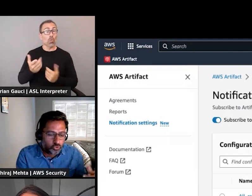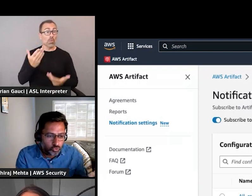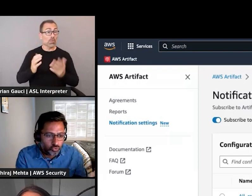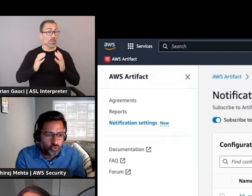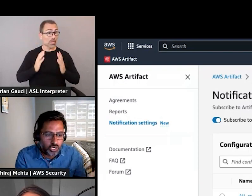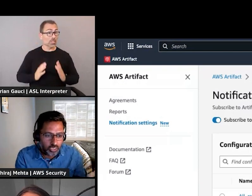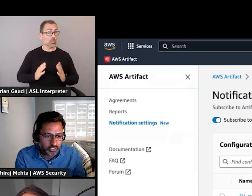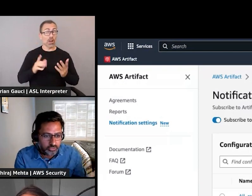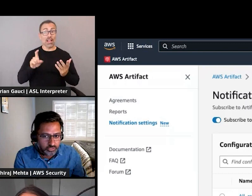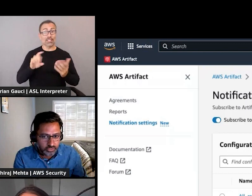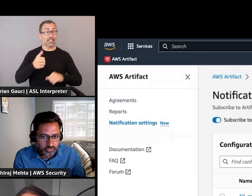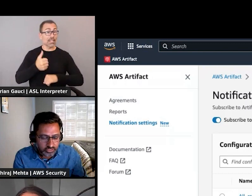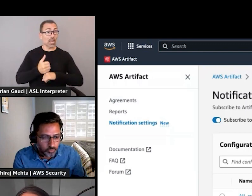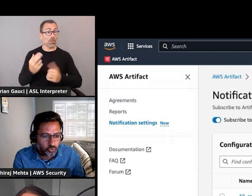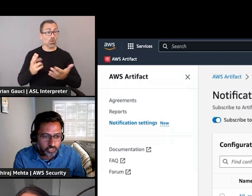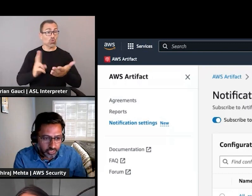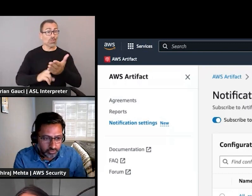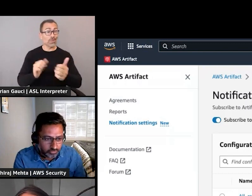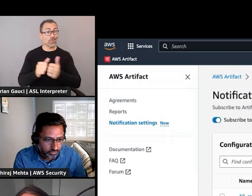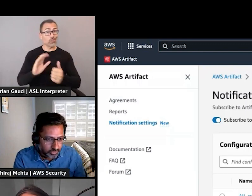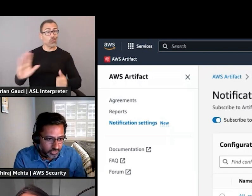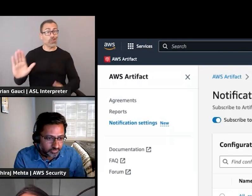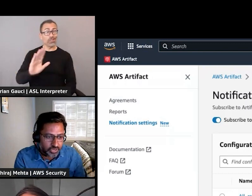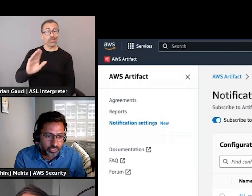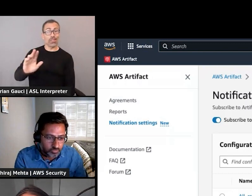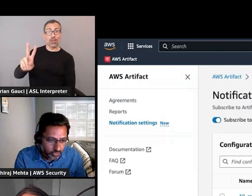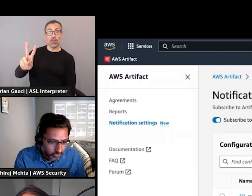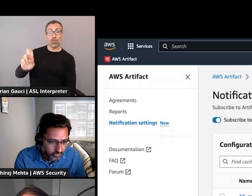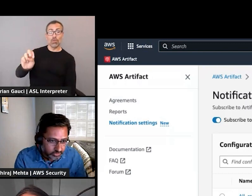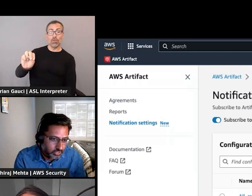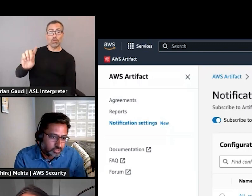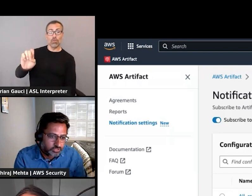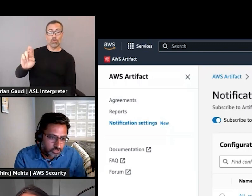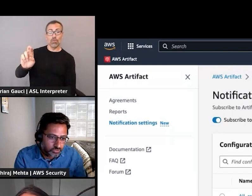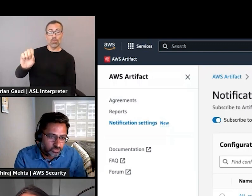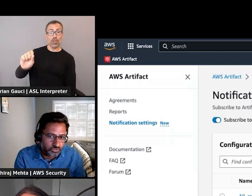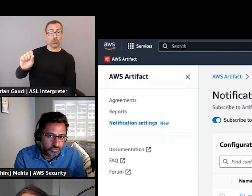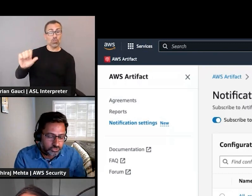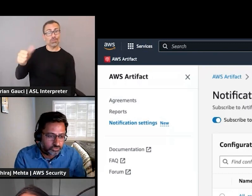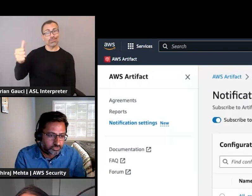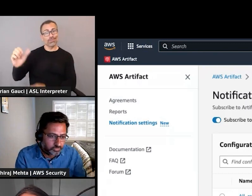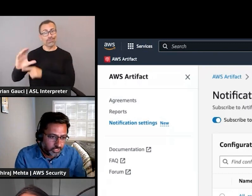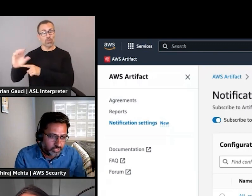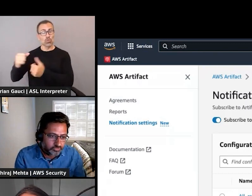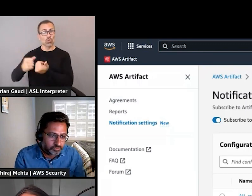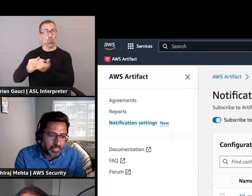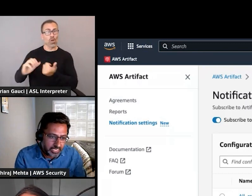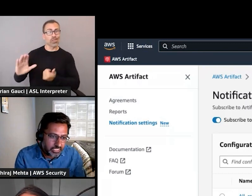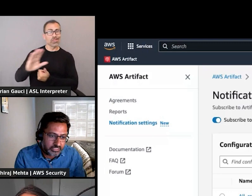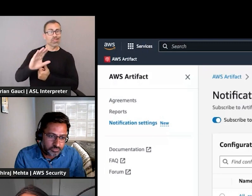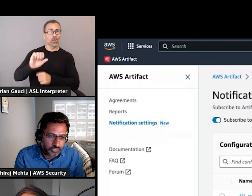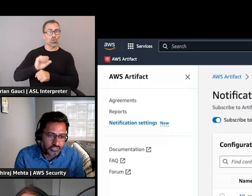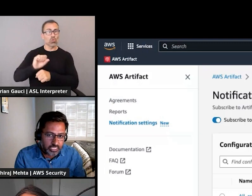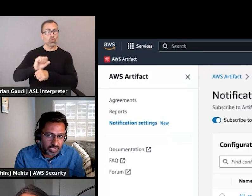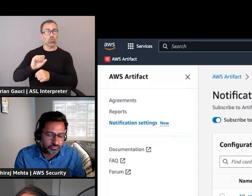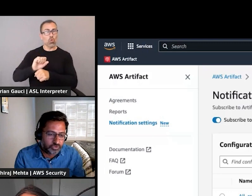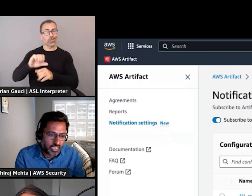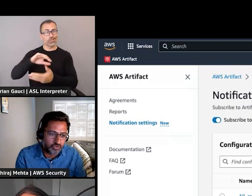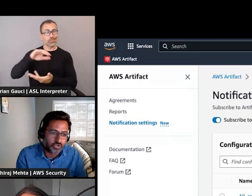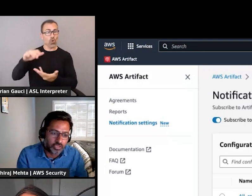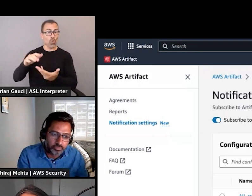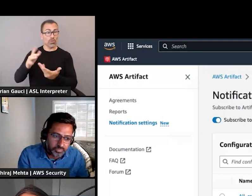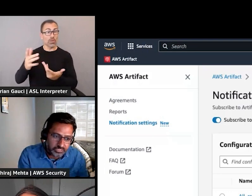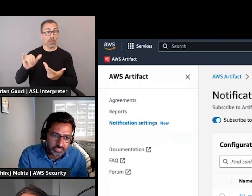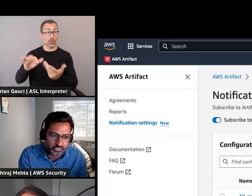vendors who support their critical workloads. So many customers have